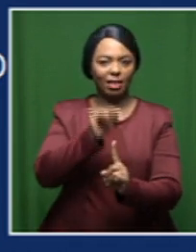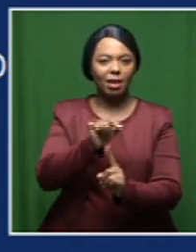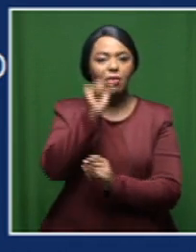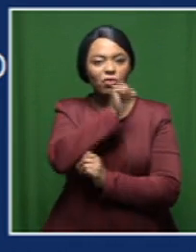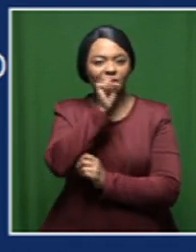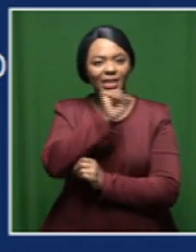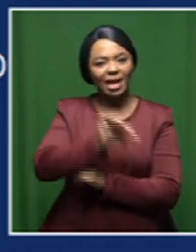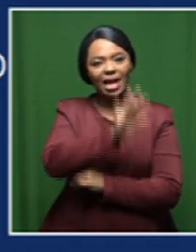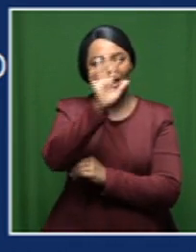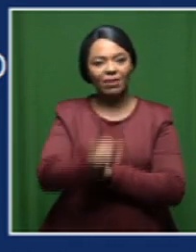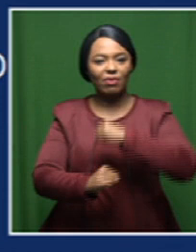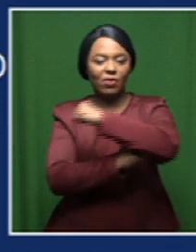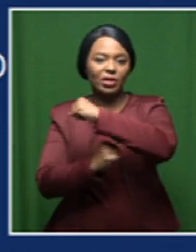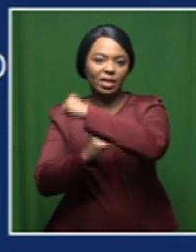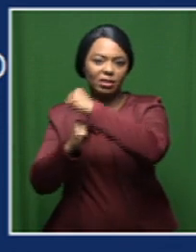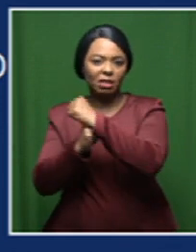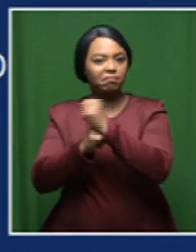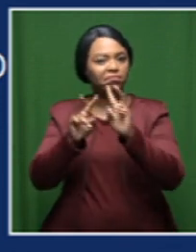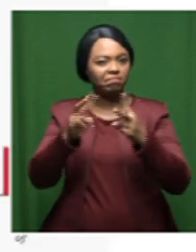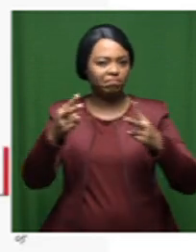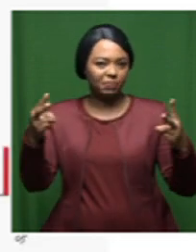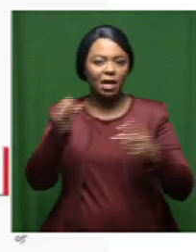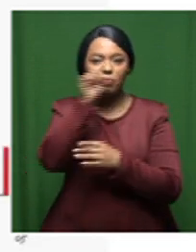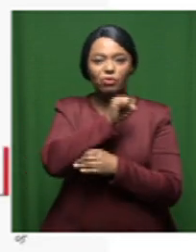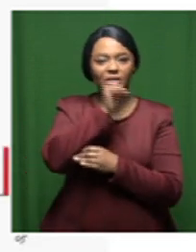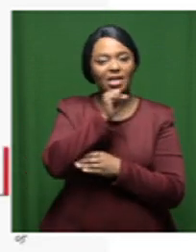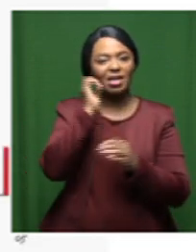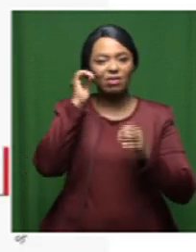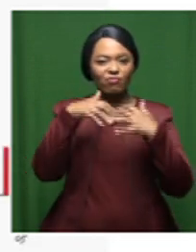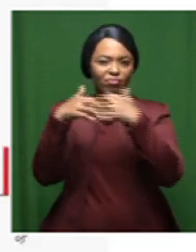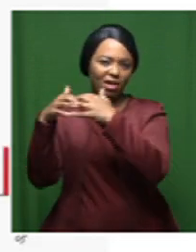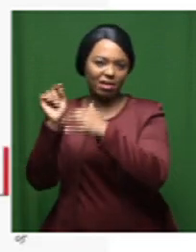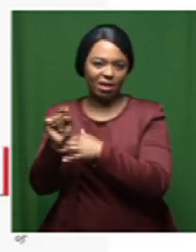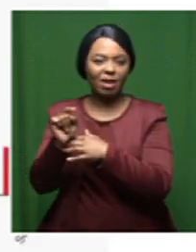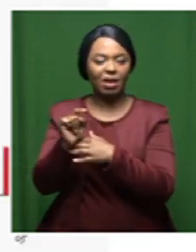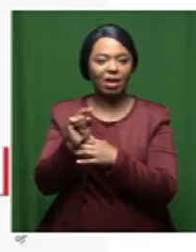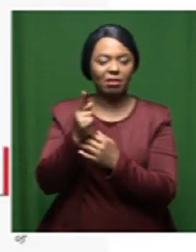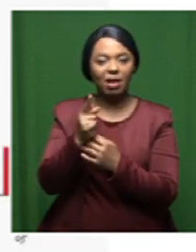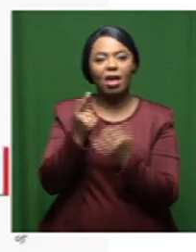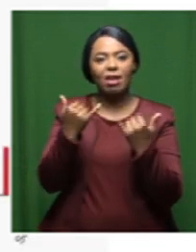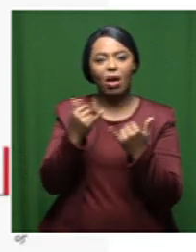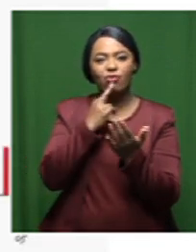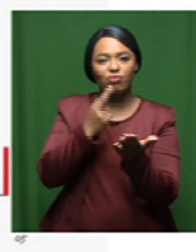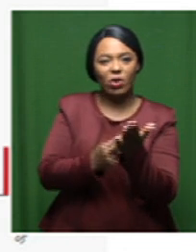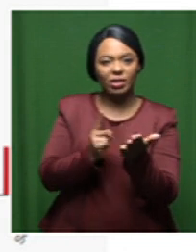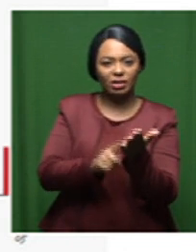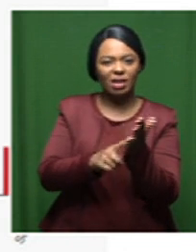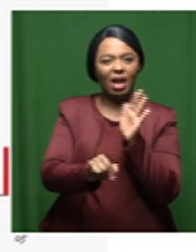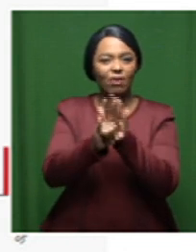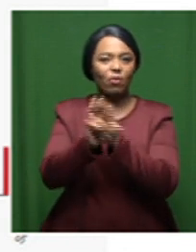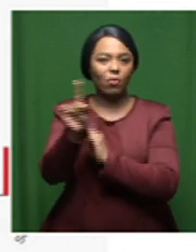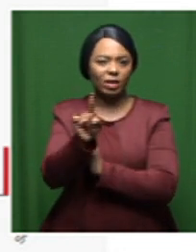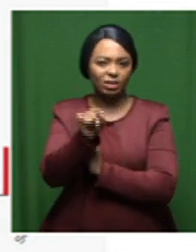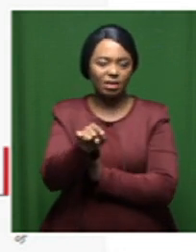in Africa Foundation's revenue streams for music creators in South Africa report. The report's aim was to identify